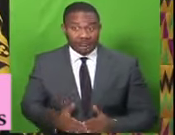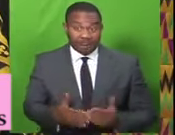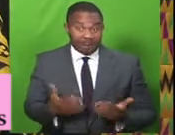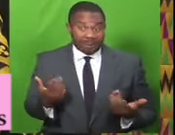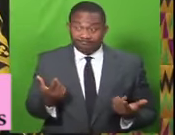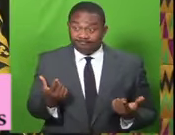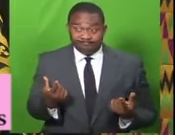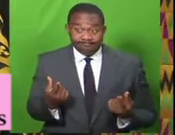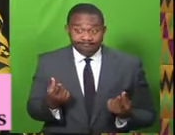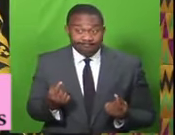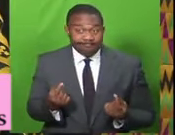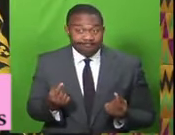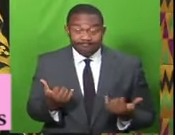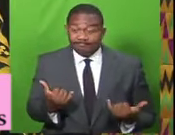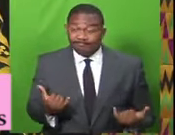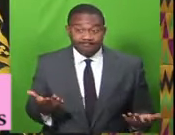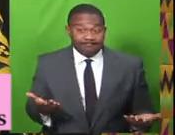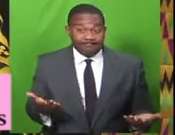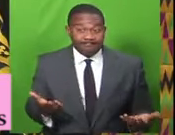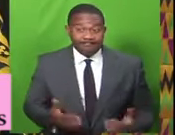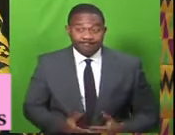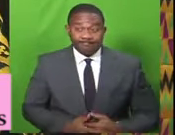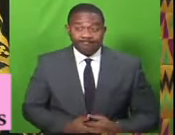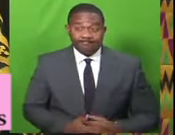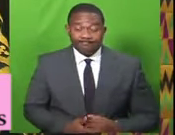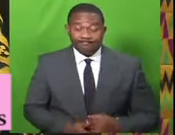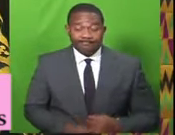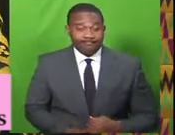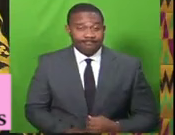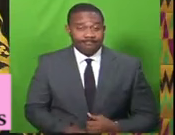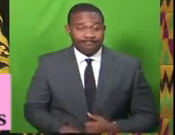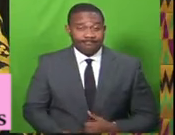is there any indication